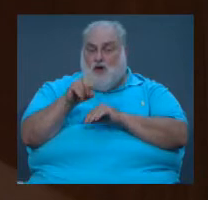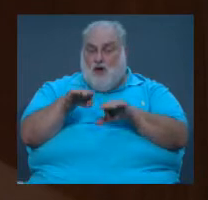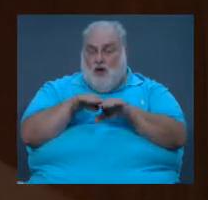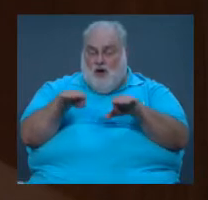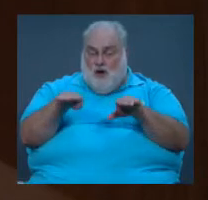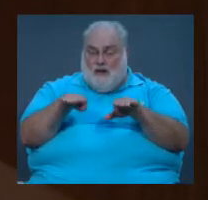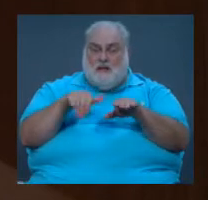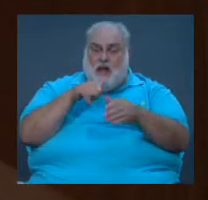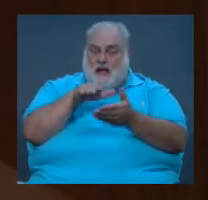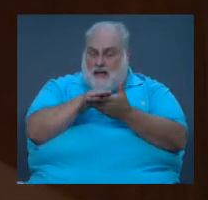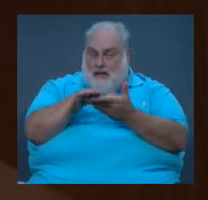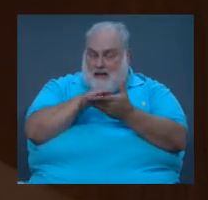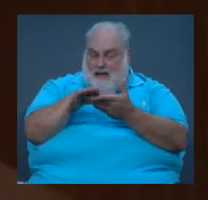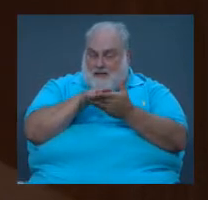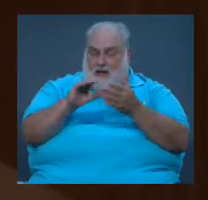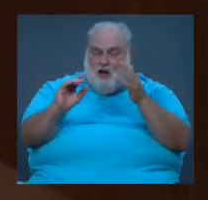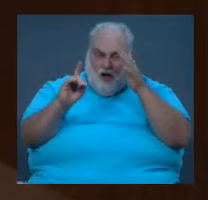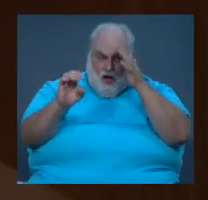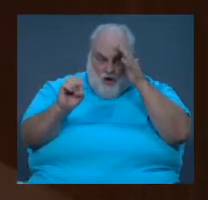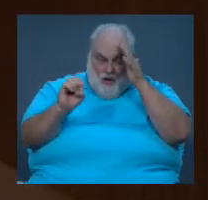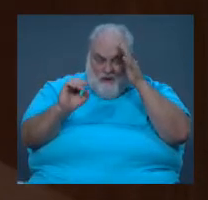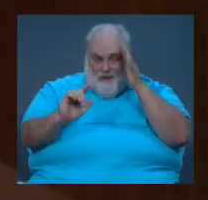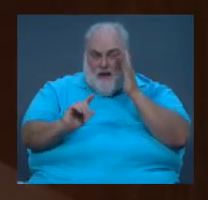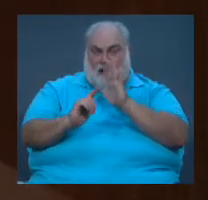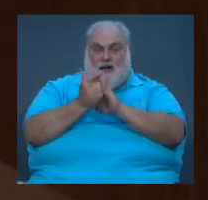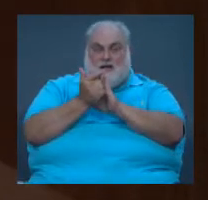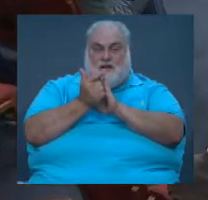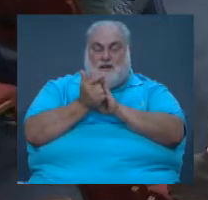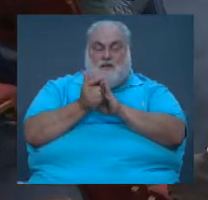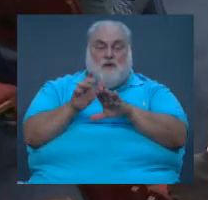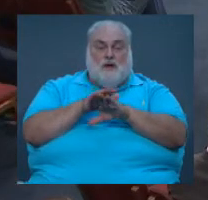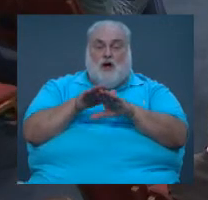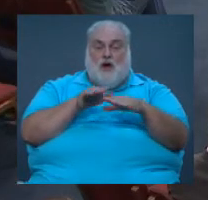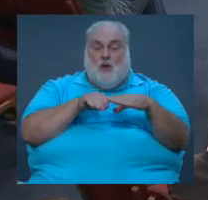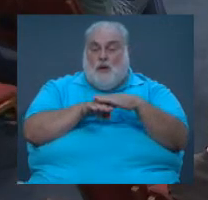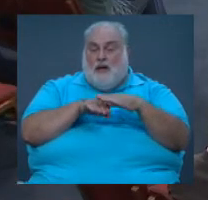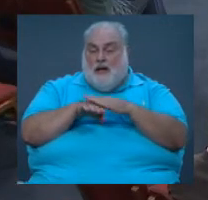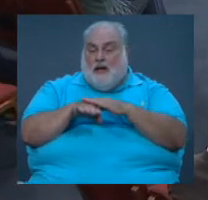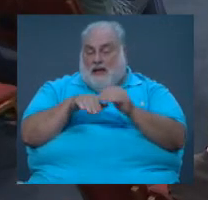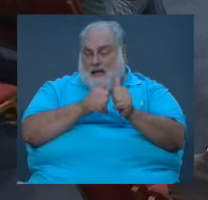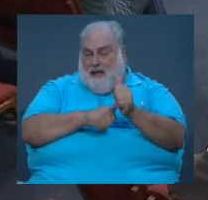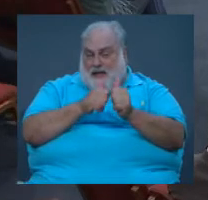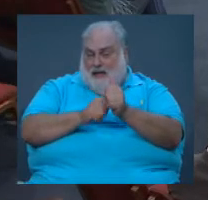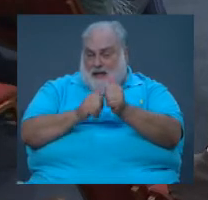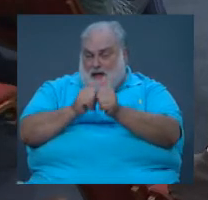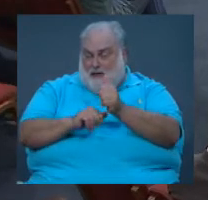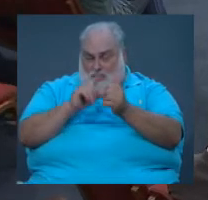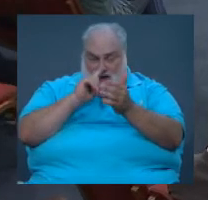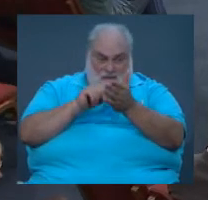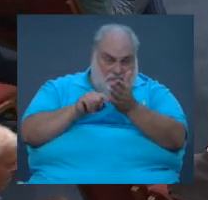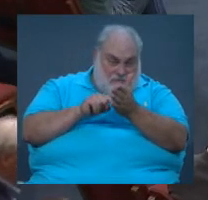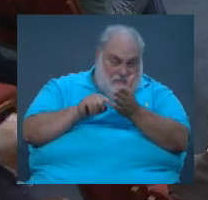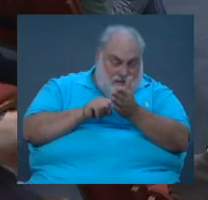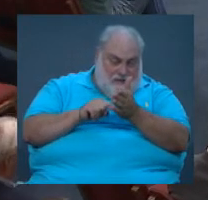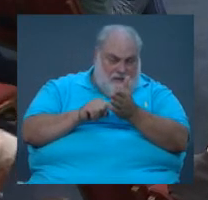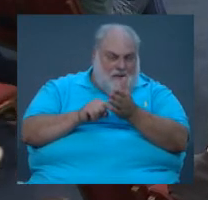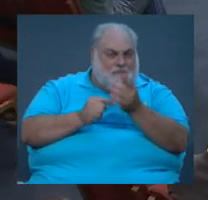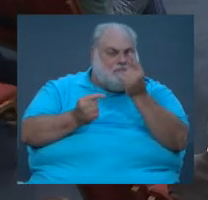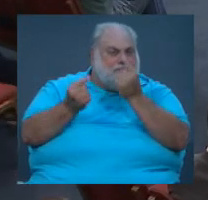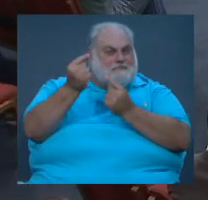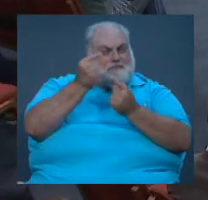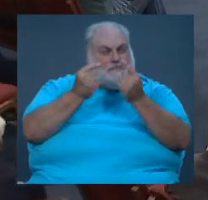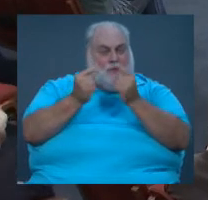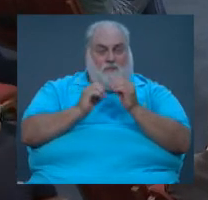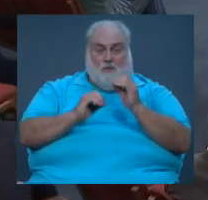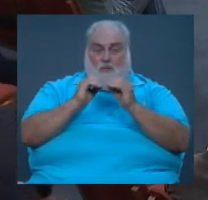code violation. So if we're not going in each of these apartment complexes, I would wonder if we're going to have more